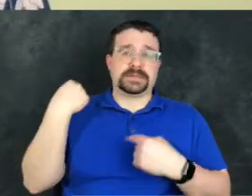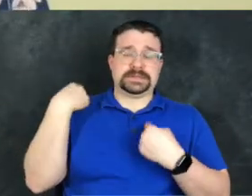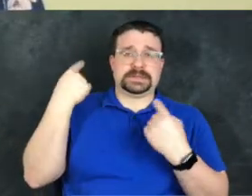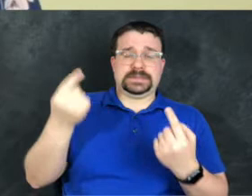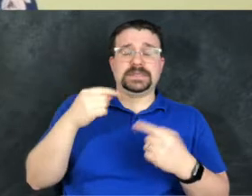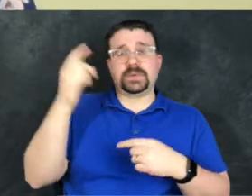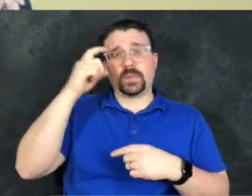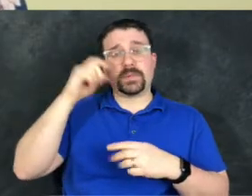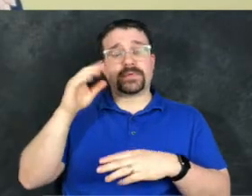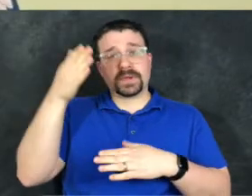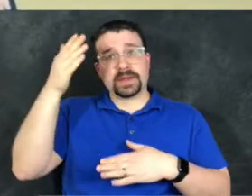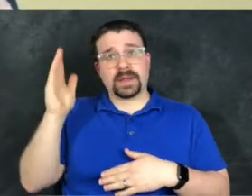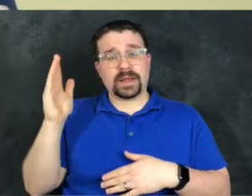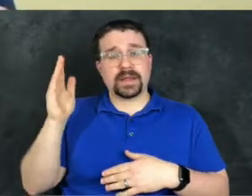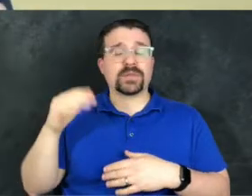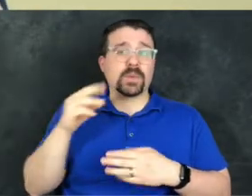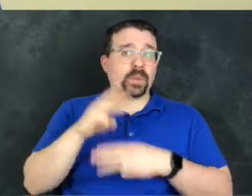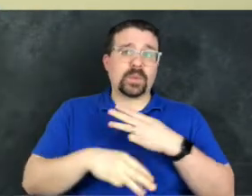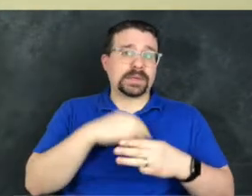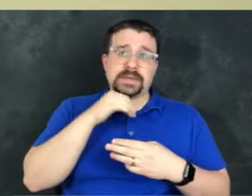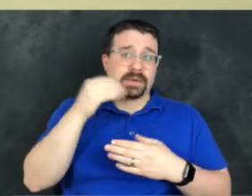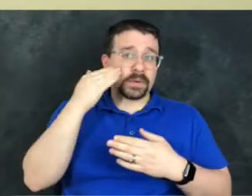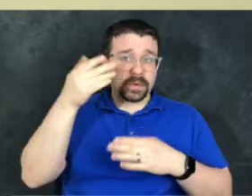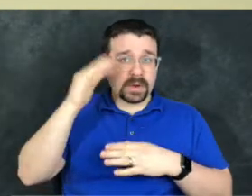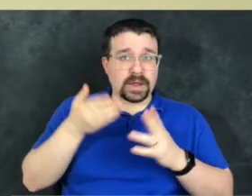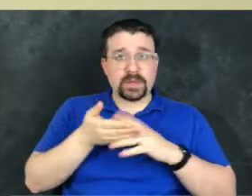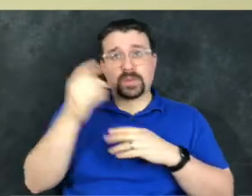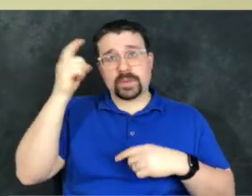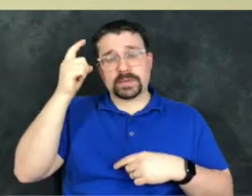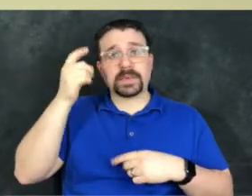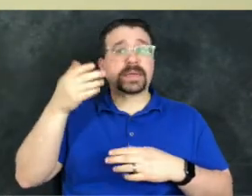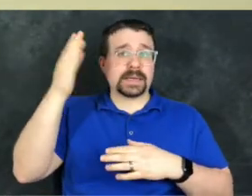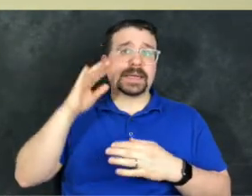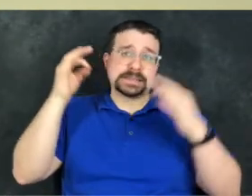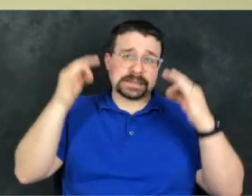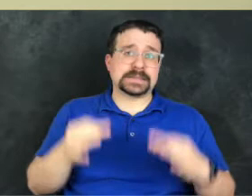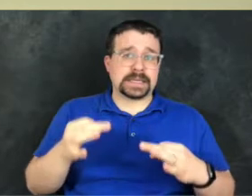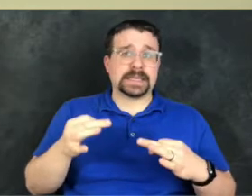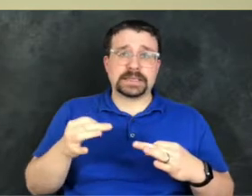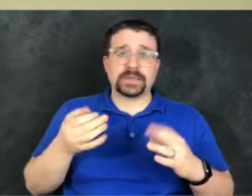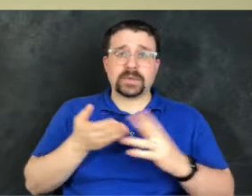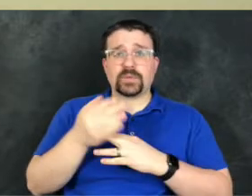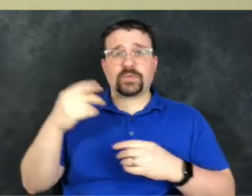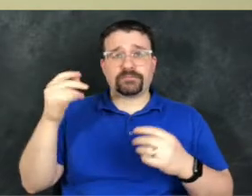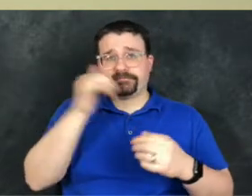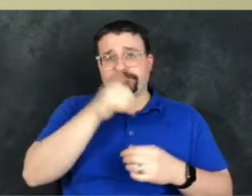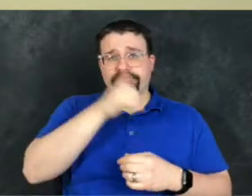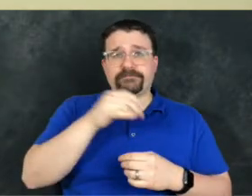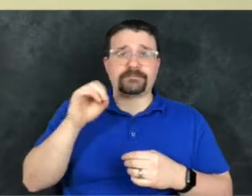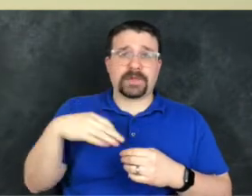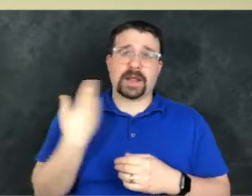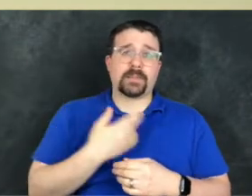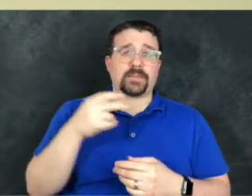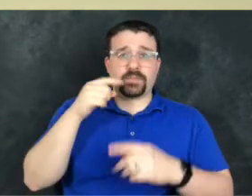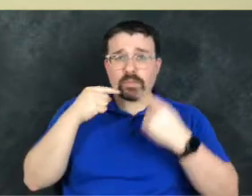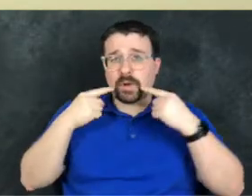world? For since, in the wisdom of God, the world did not know God through wisdom, God decided, through